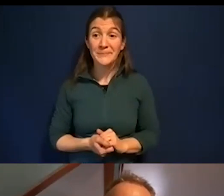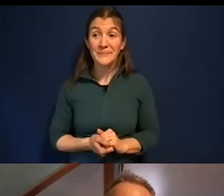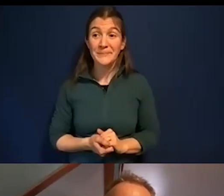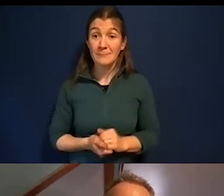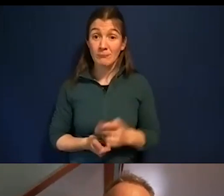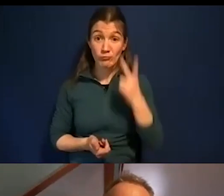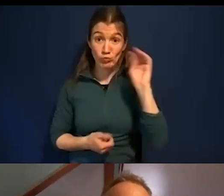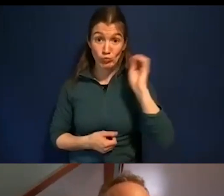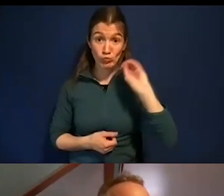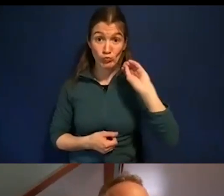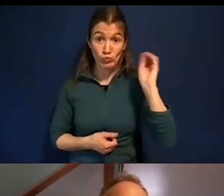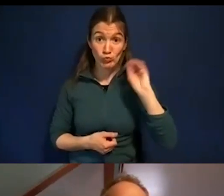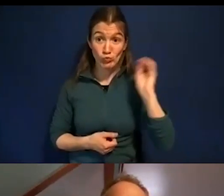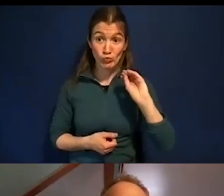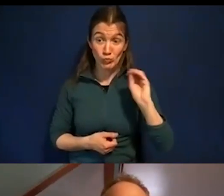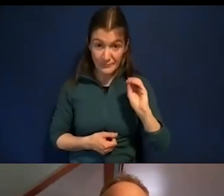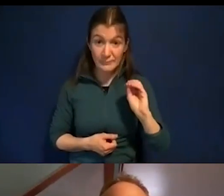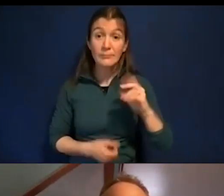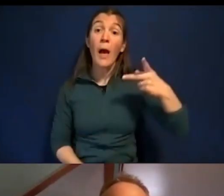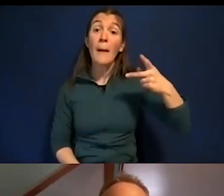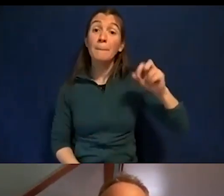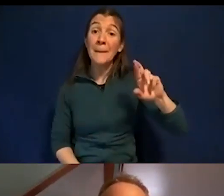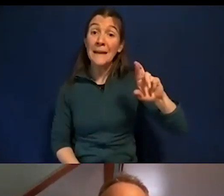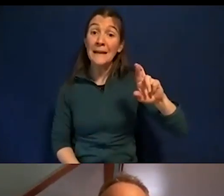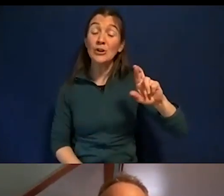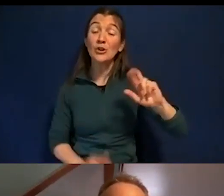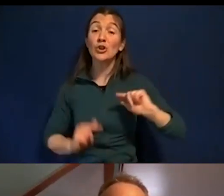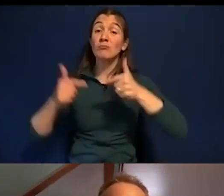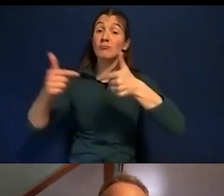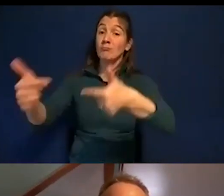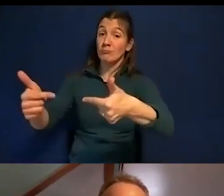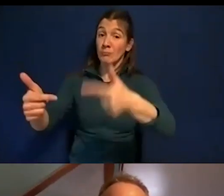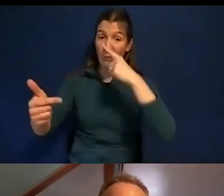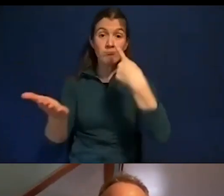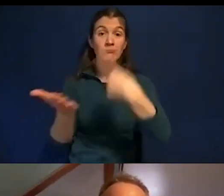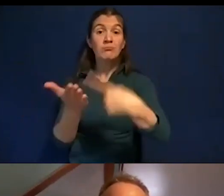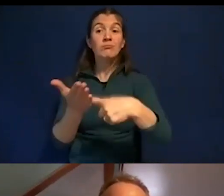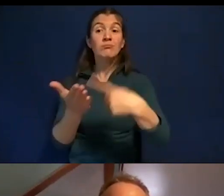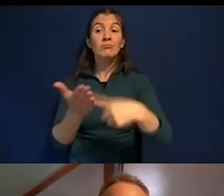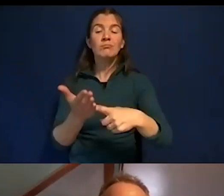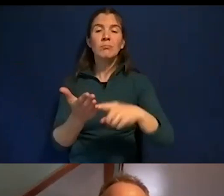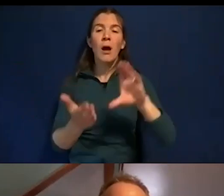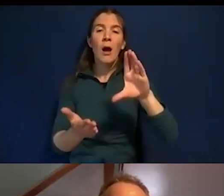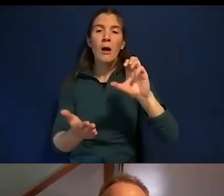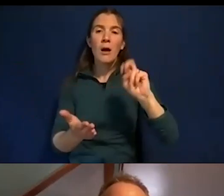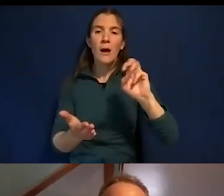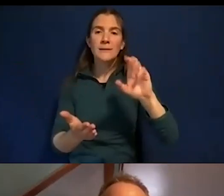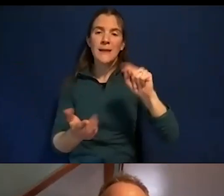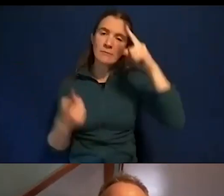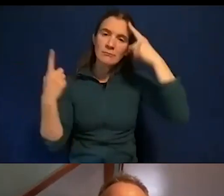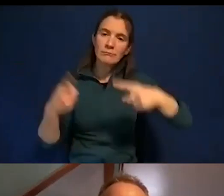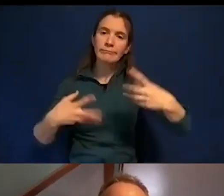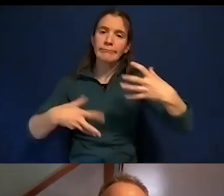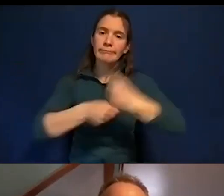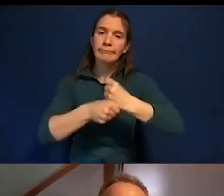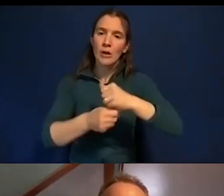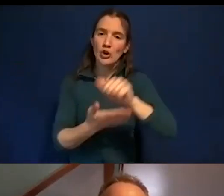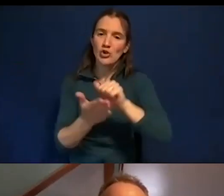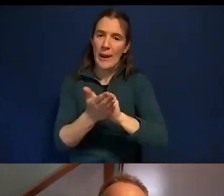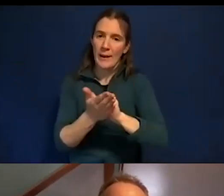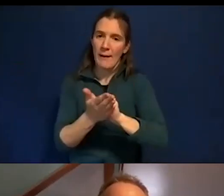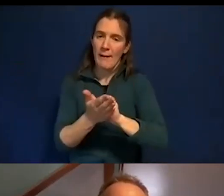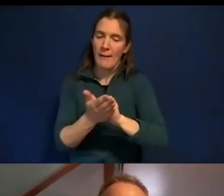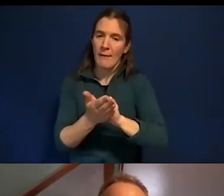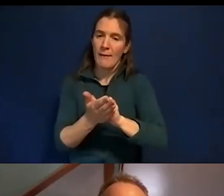Seeing none, let me ask Peter to begin a discussion of our consent agenda. Sure. So there